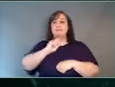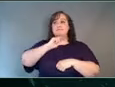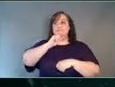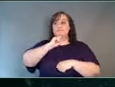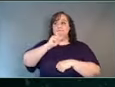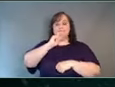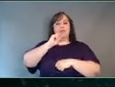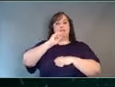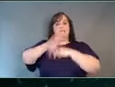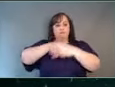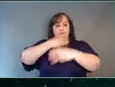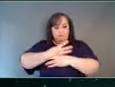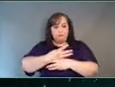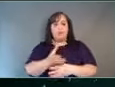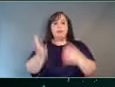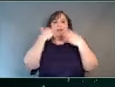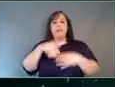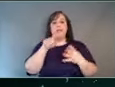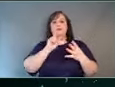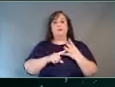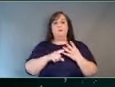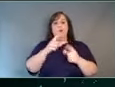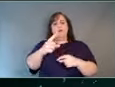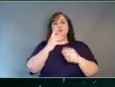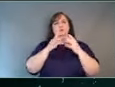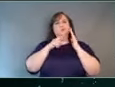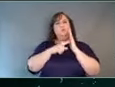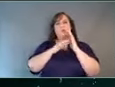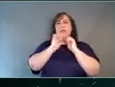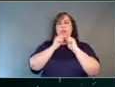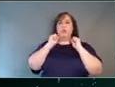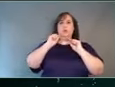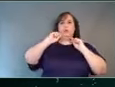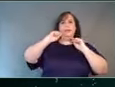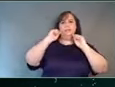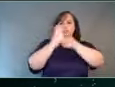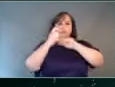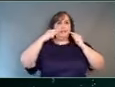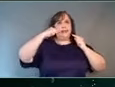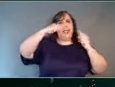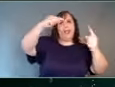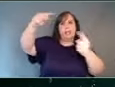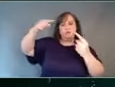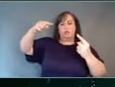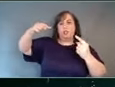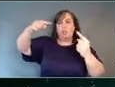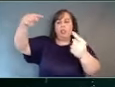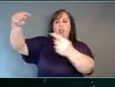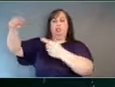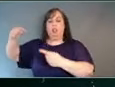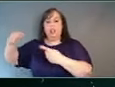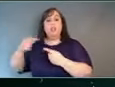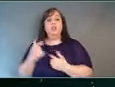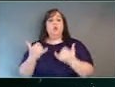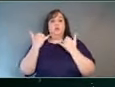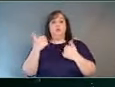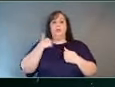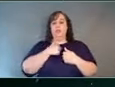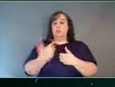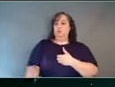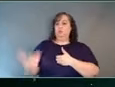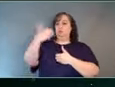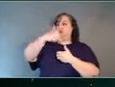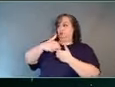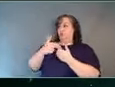principal investigator for the OSIRIS-REx mission, along with Dr. Tarek Daly, a senior scientist and